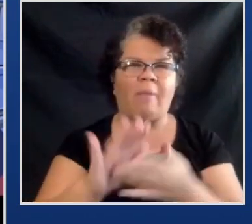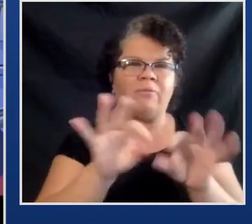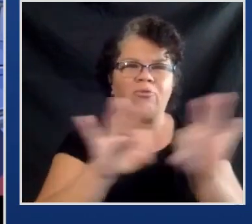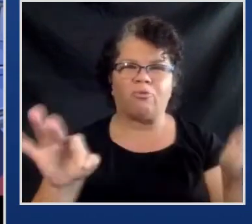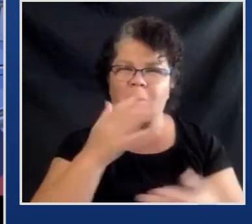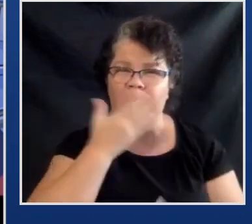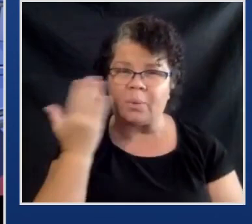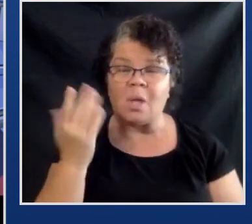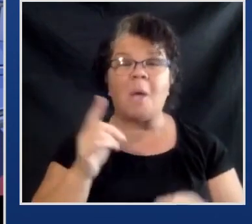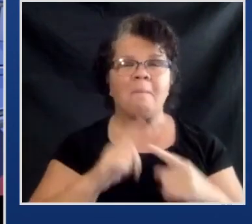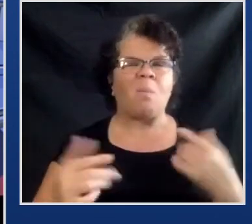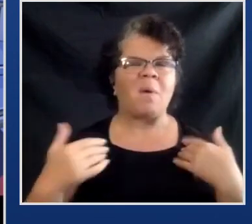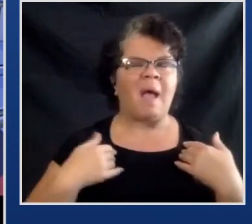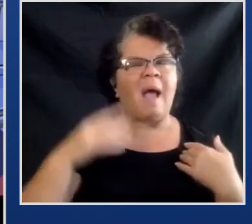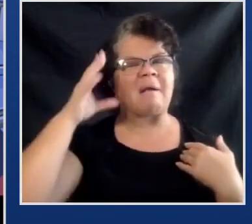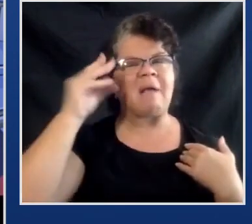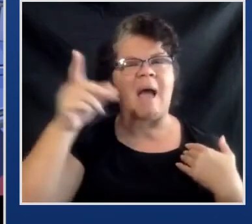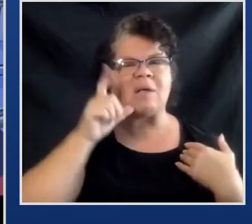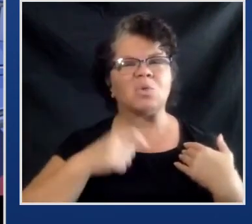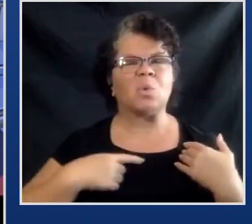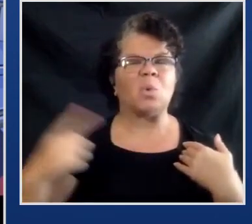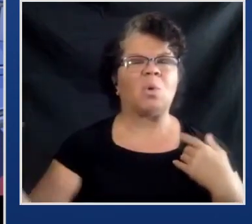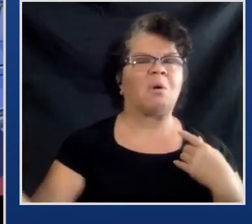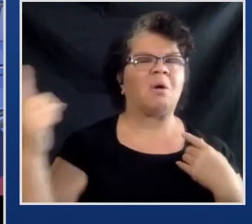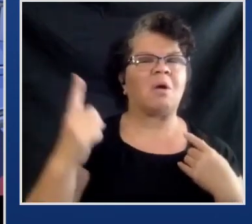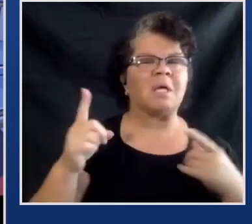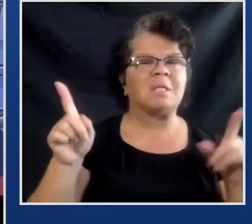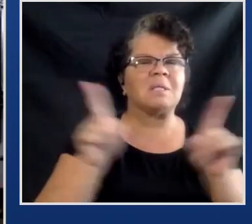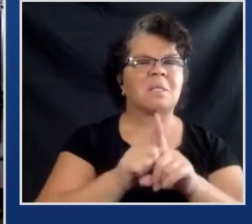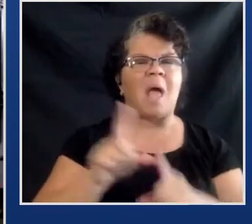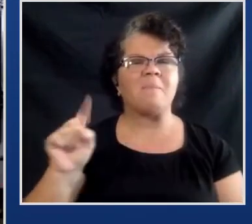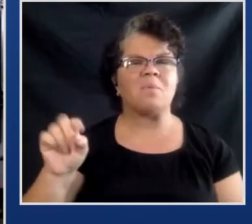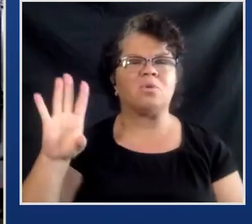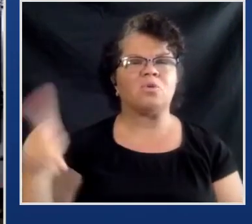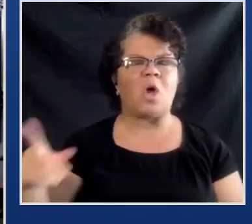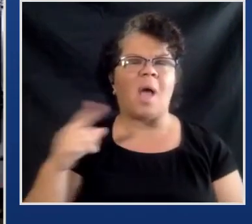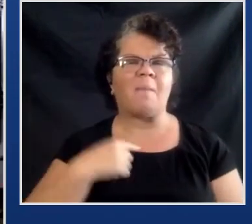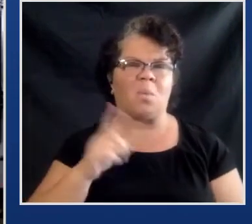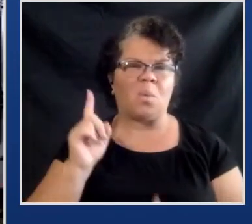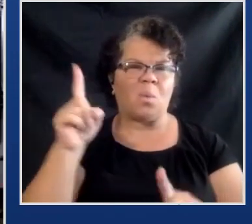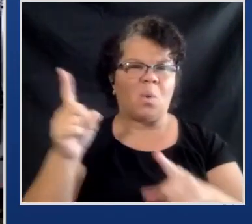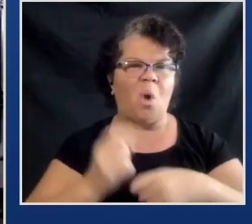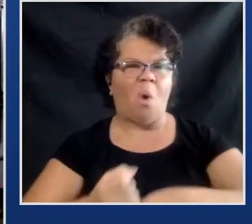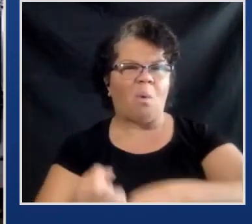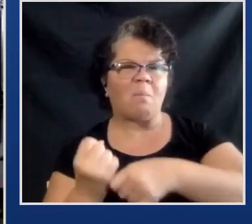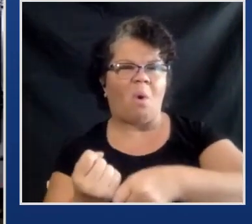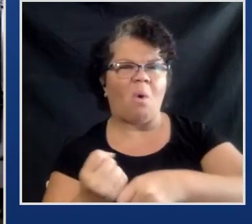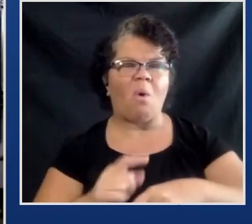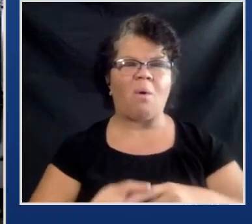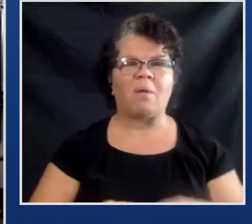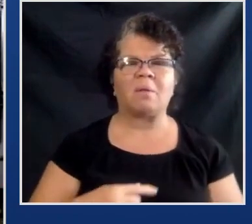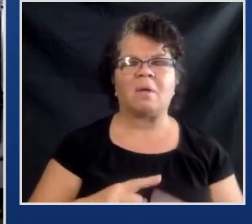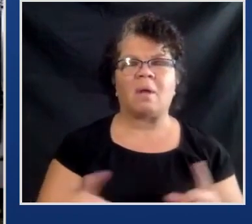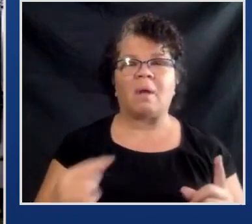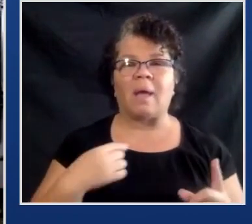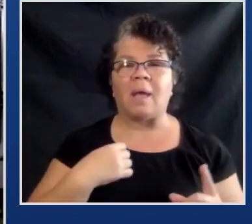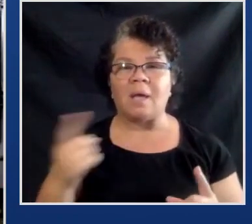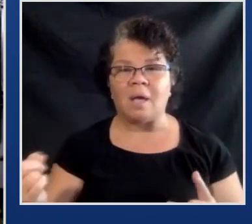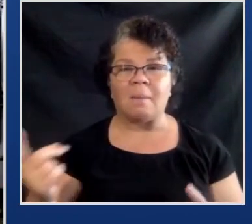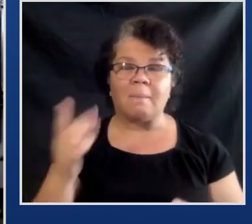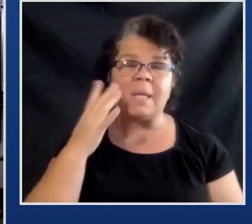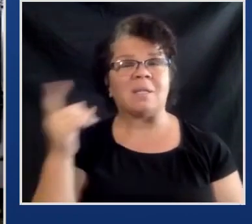like Trump we used to play against when we played ball in Scranton and Claymont. And they kind of, because they had more money than we